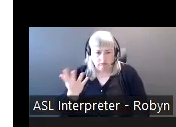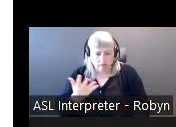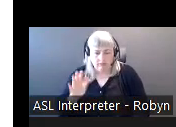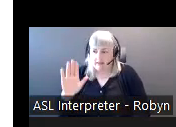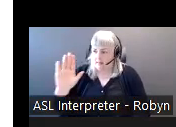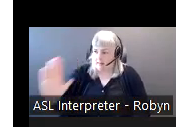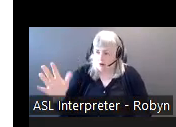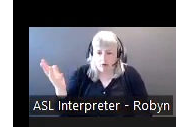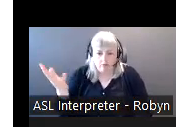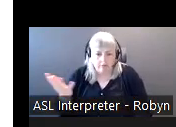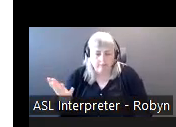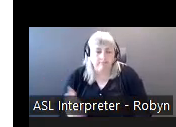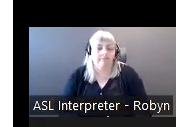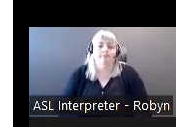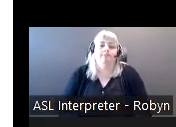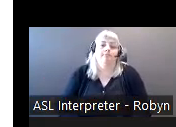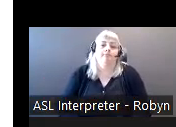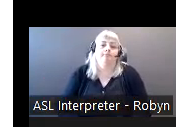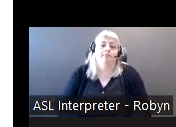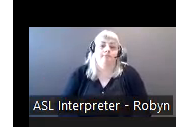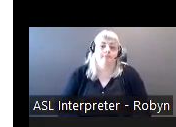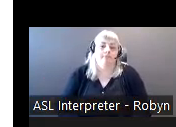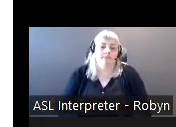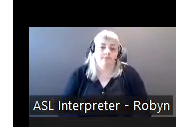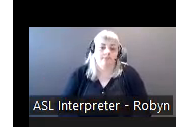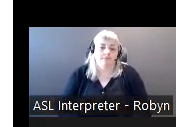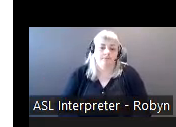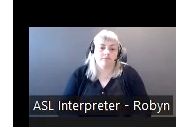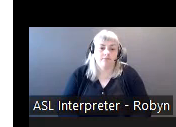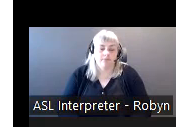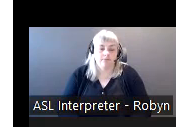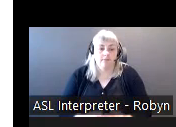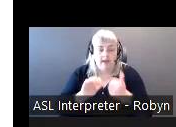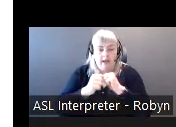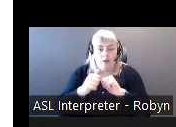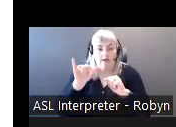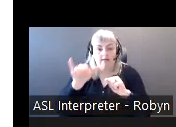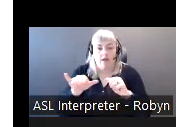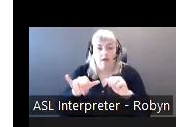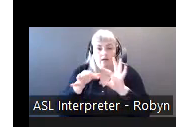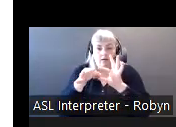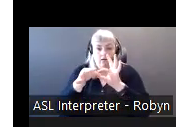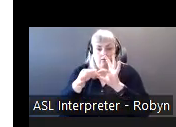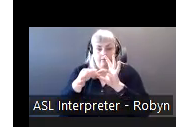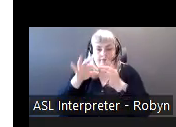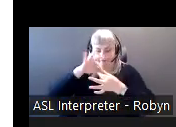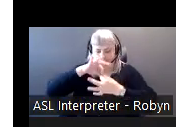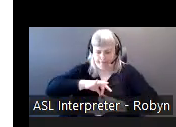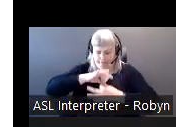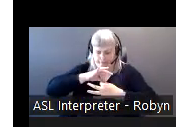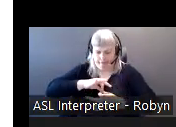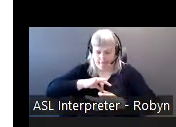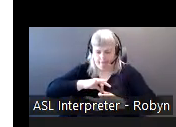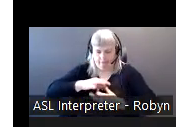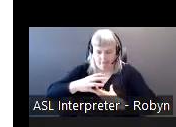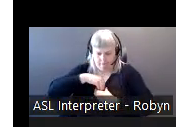stuff, and how is it possibly seeping in to me, and how do I tend to my stuff